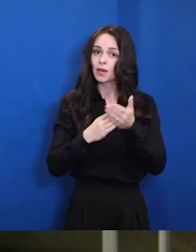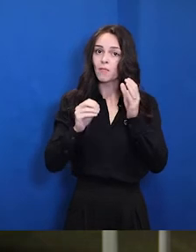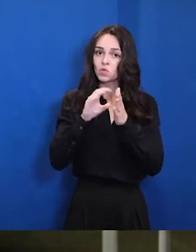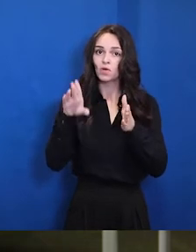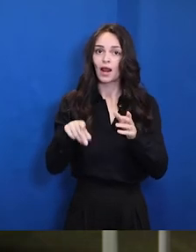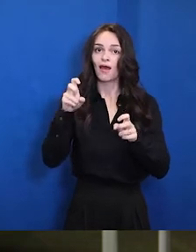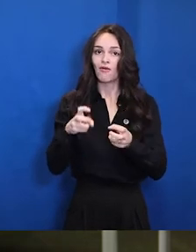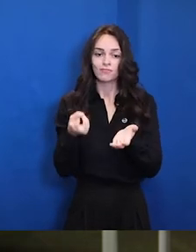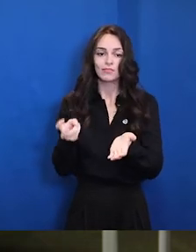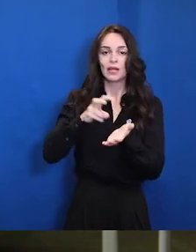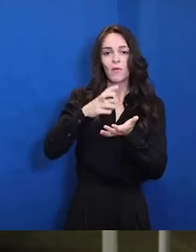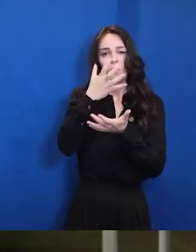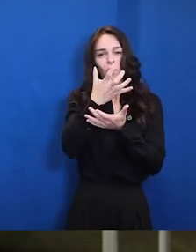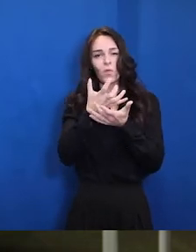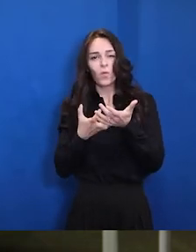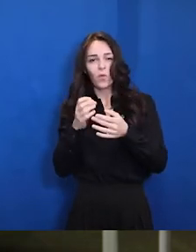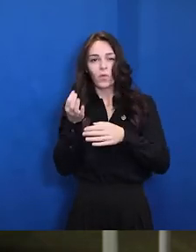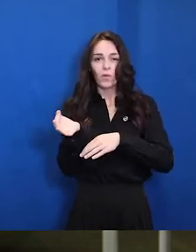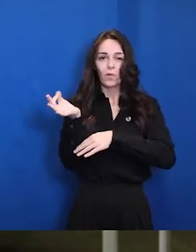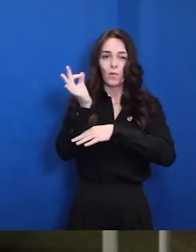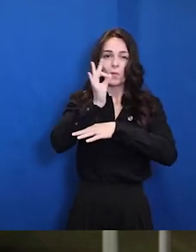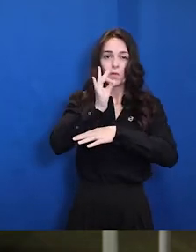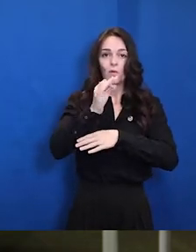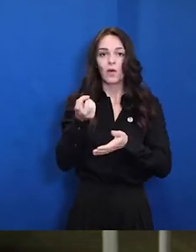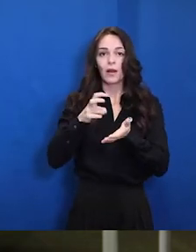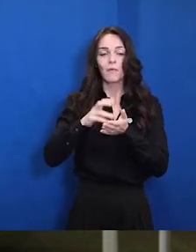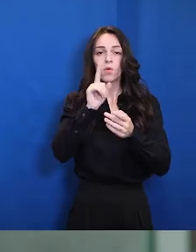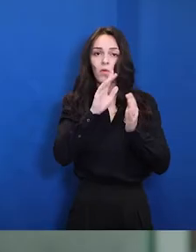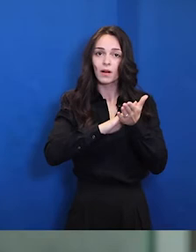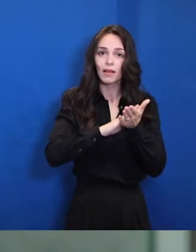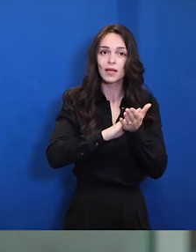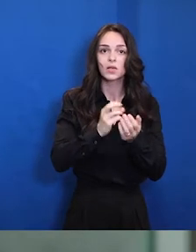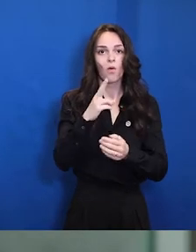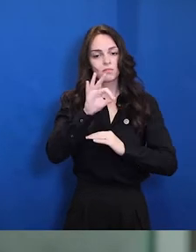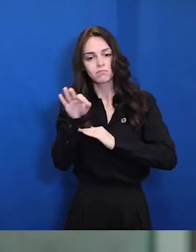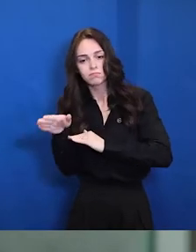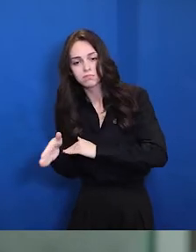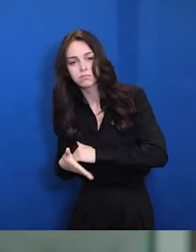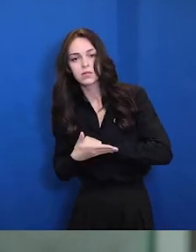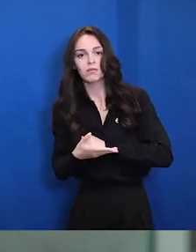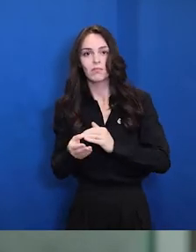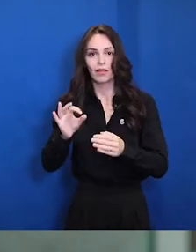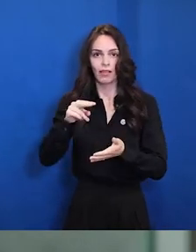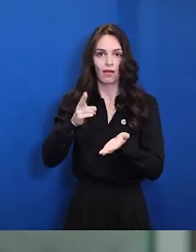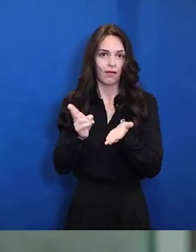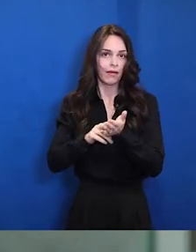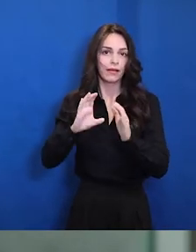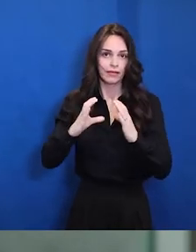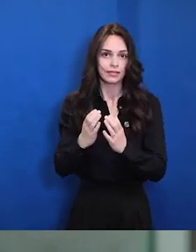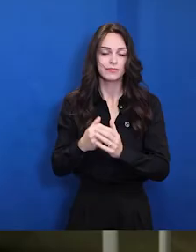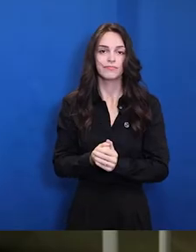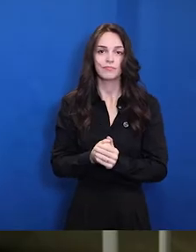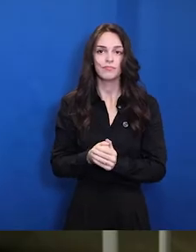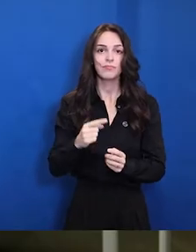up earlier or stayed up very late to attend classes. But we all prevailed through these unique